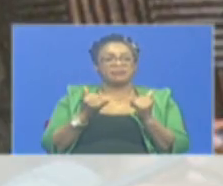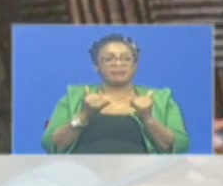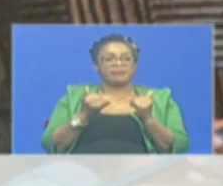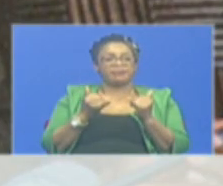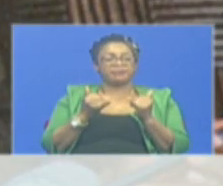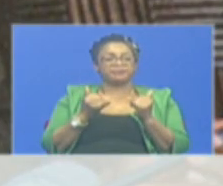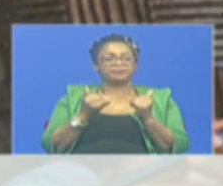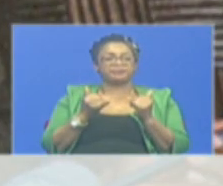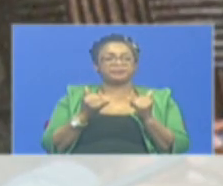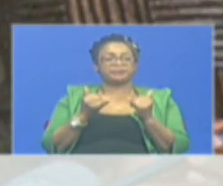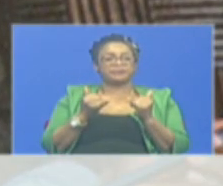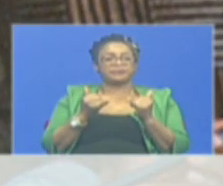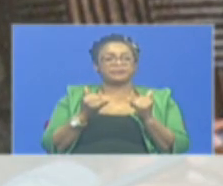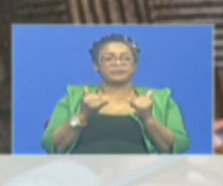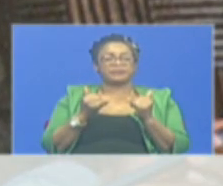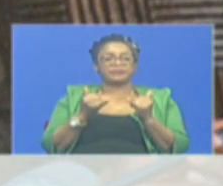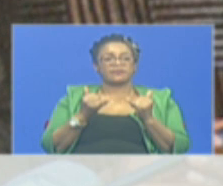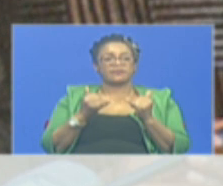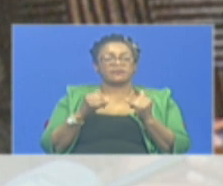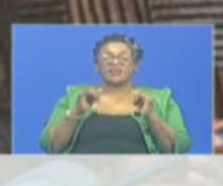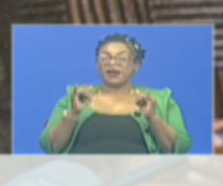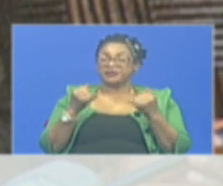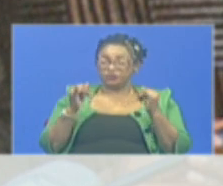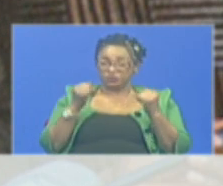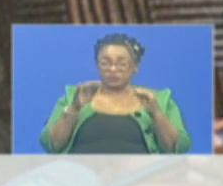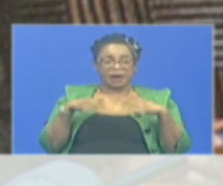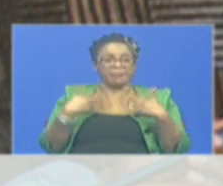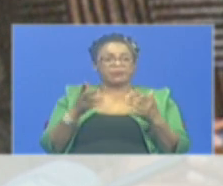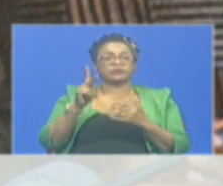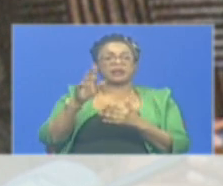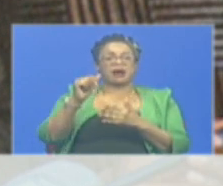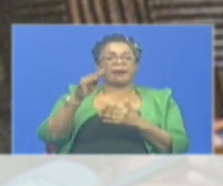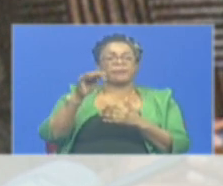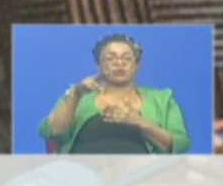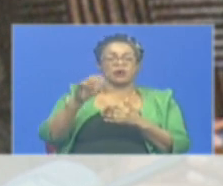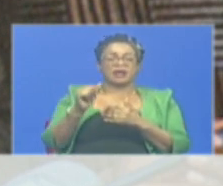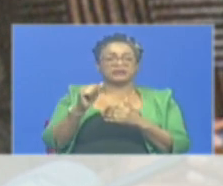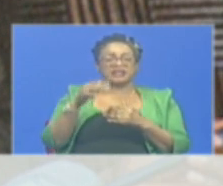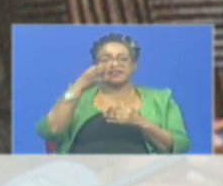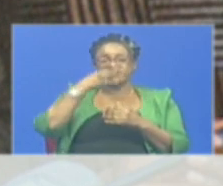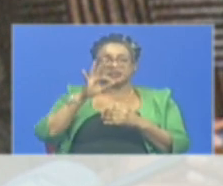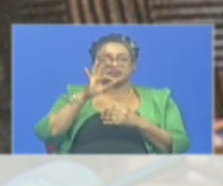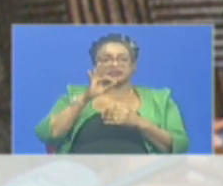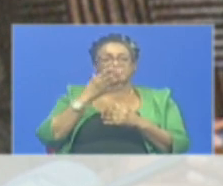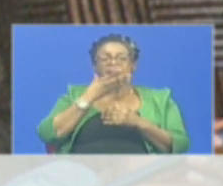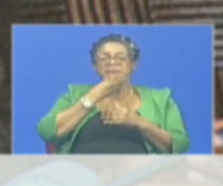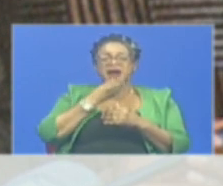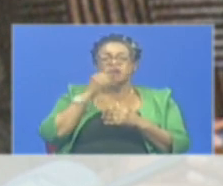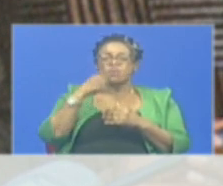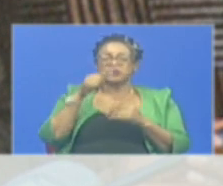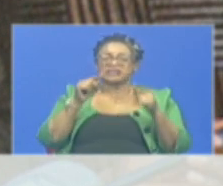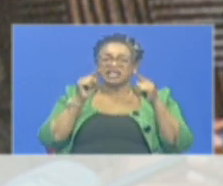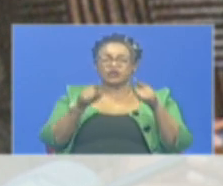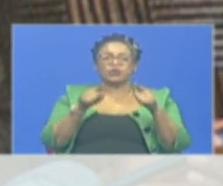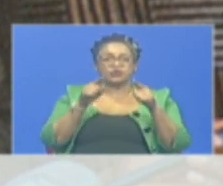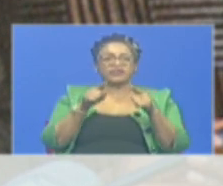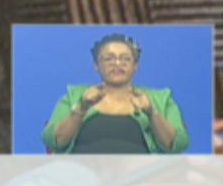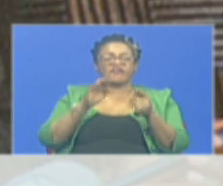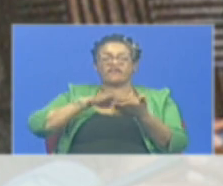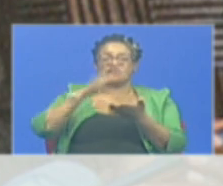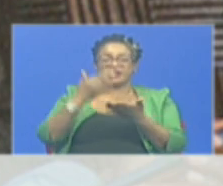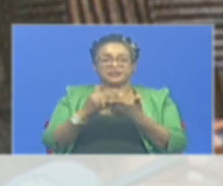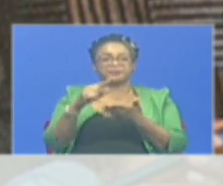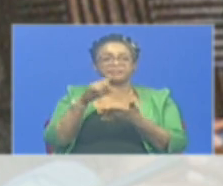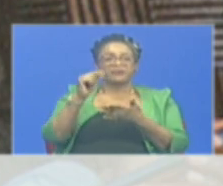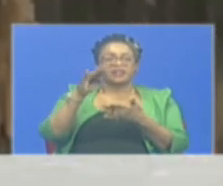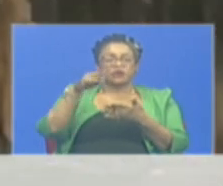News of the arrest of Felician Kabuga in Paris, France, the man long accused of funding the genocide in Rwanda,